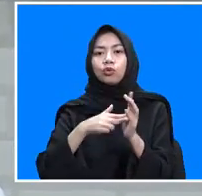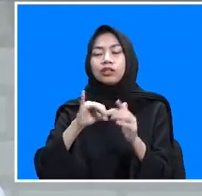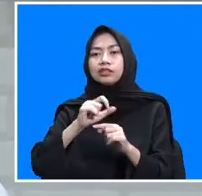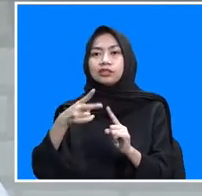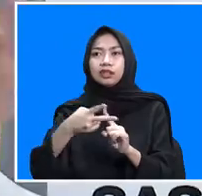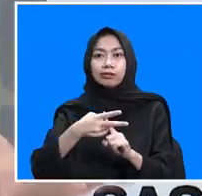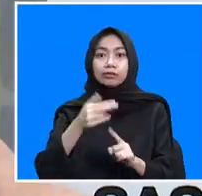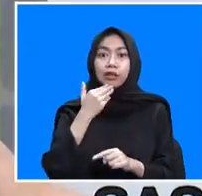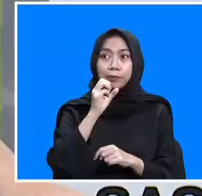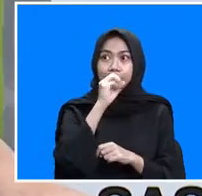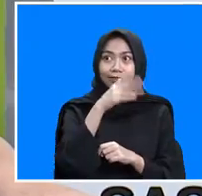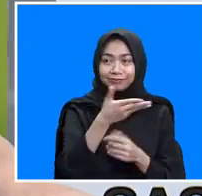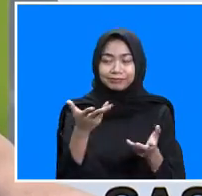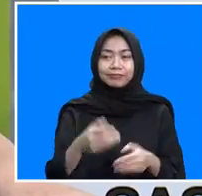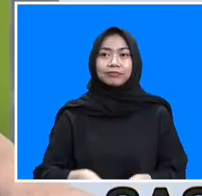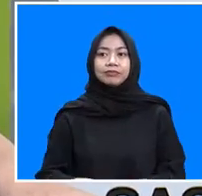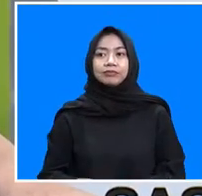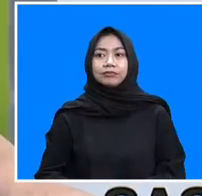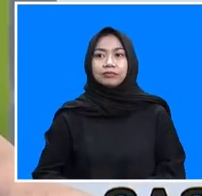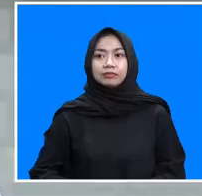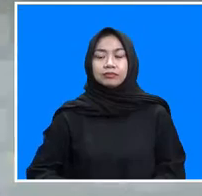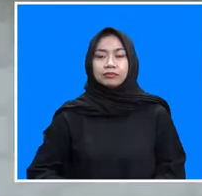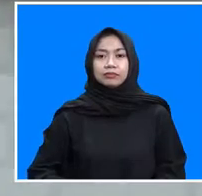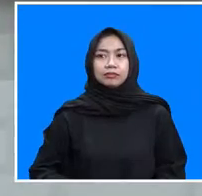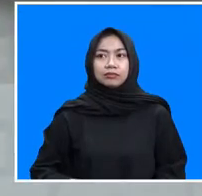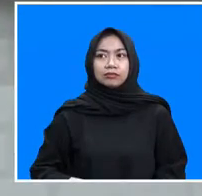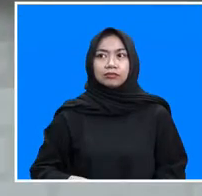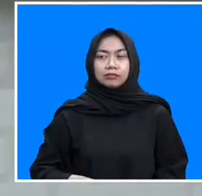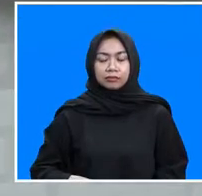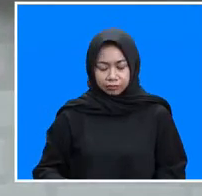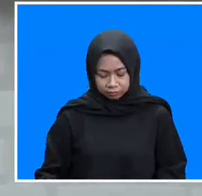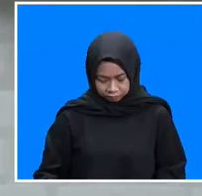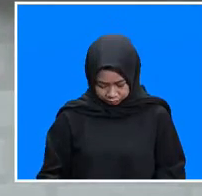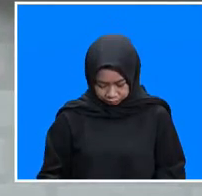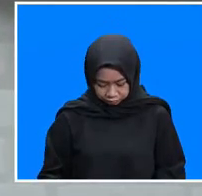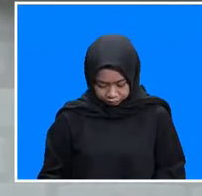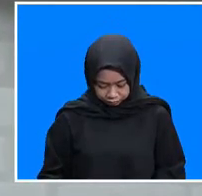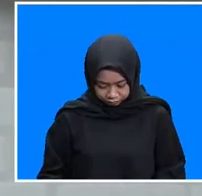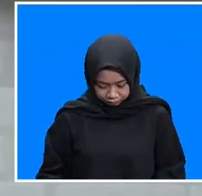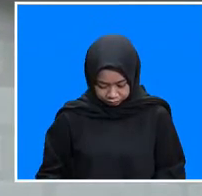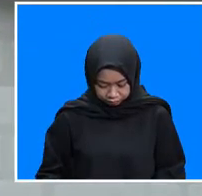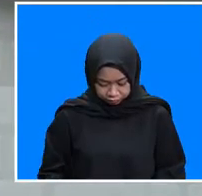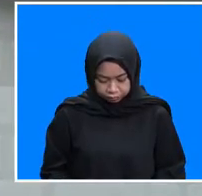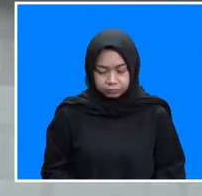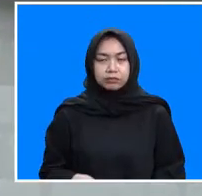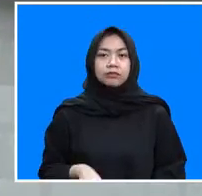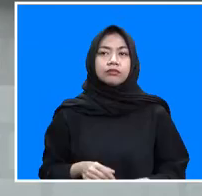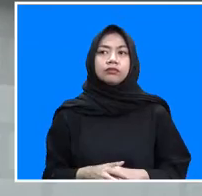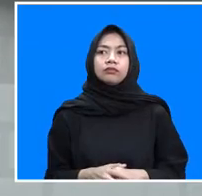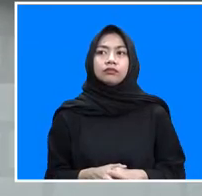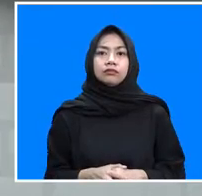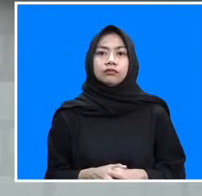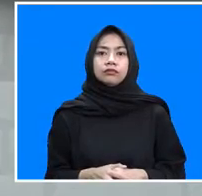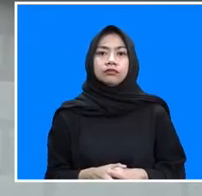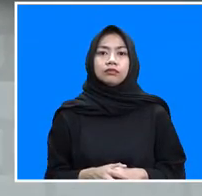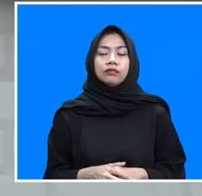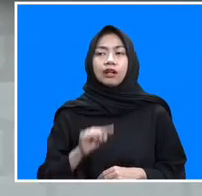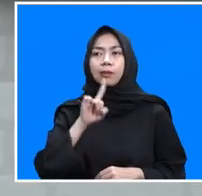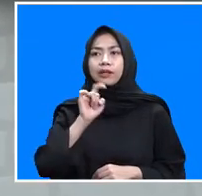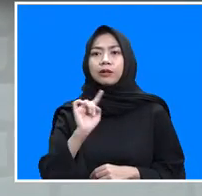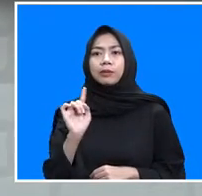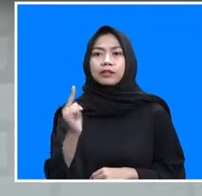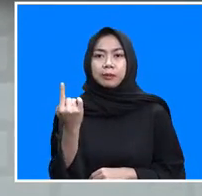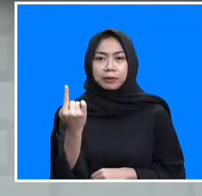Ms. Catherine. Good afternoon, Pak Iwan. So, all right, let's get straight into the question. First question to Mr. Han.